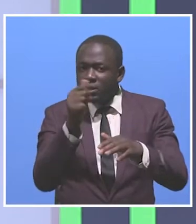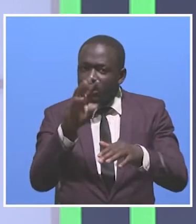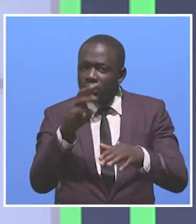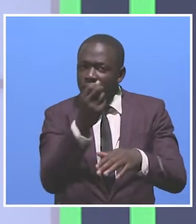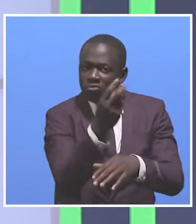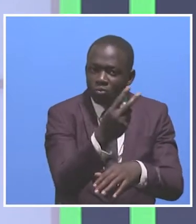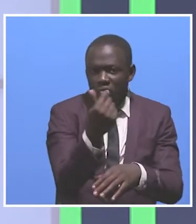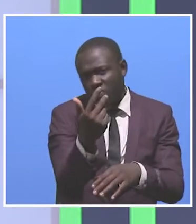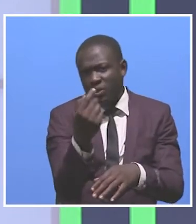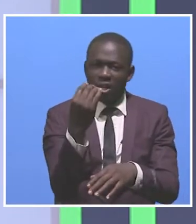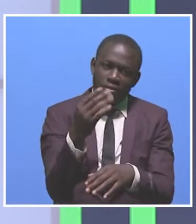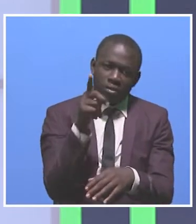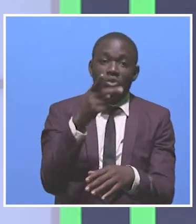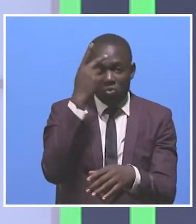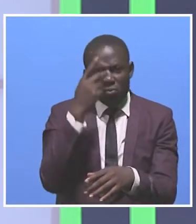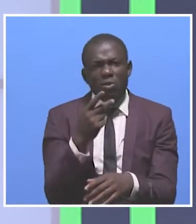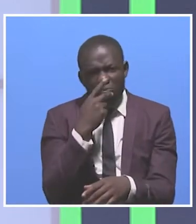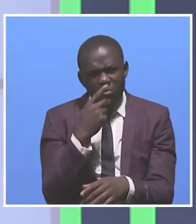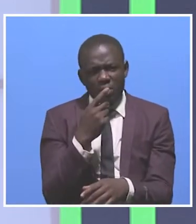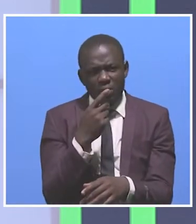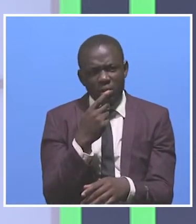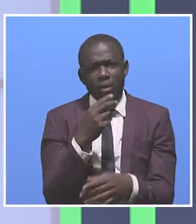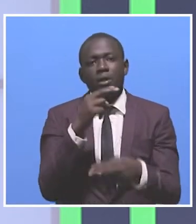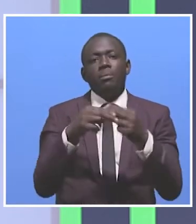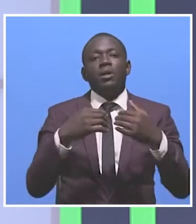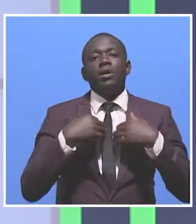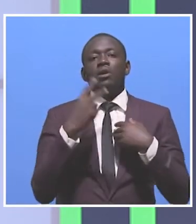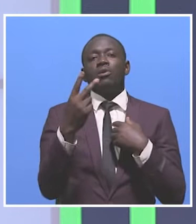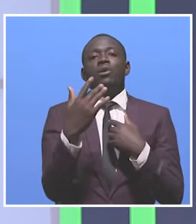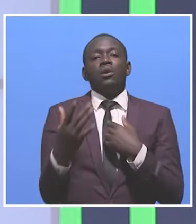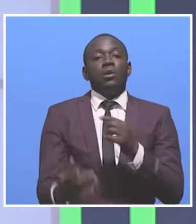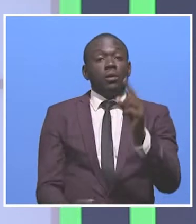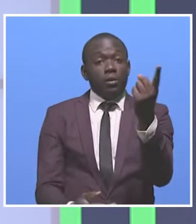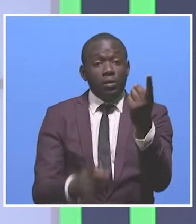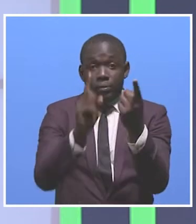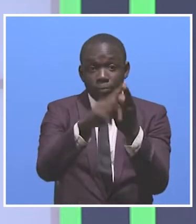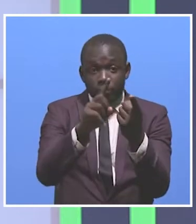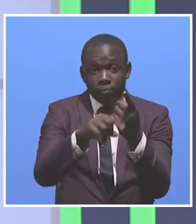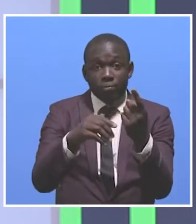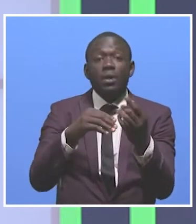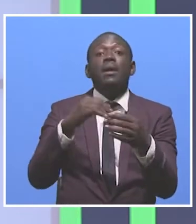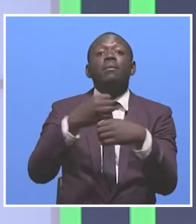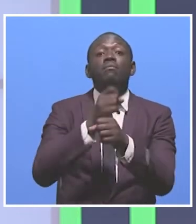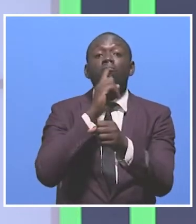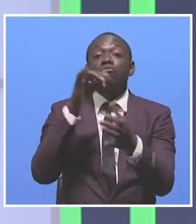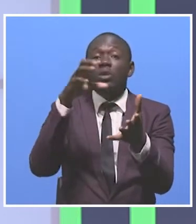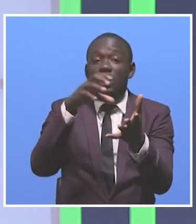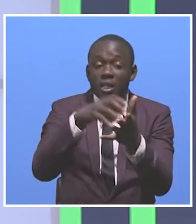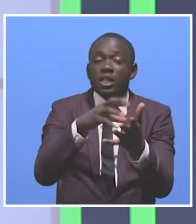pregnant, and you as parents, so there are two things there. Number one, make sure that case is reported to